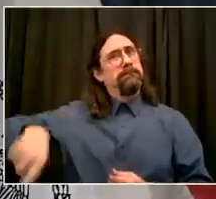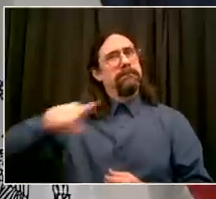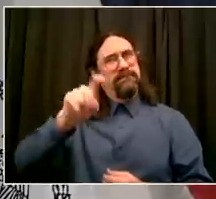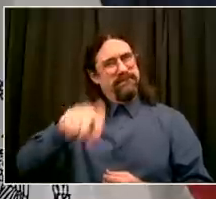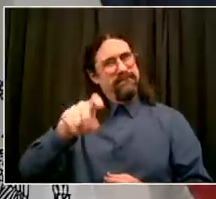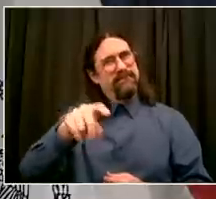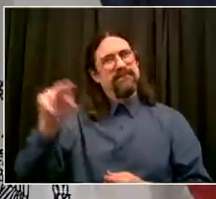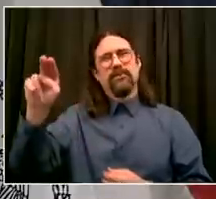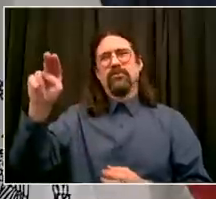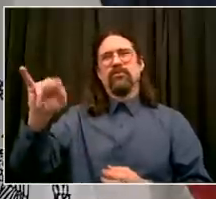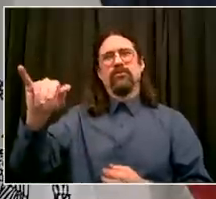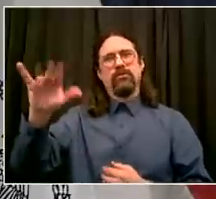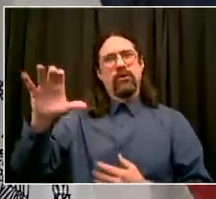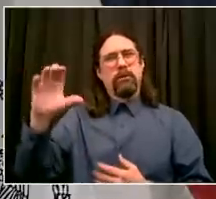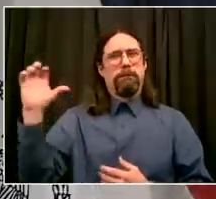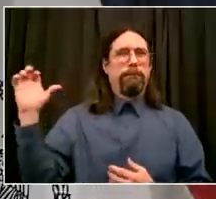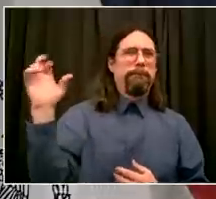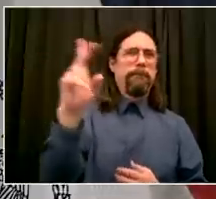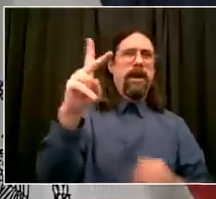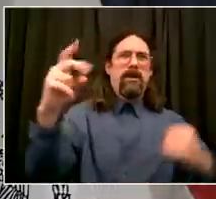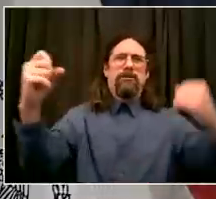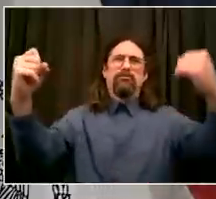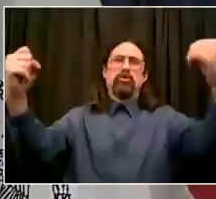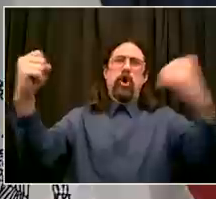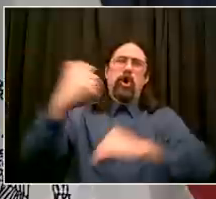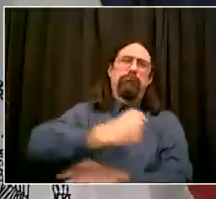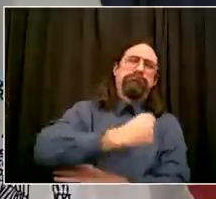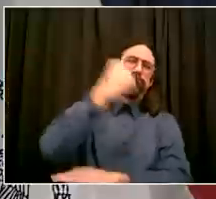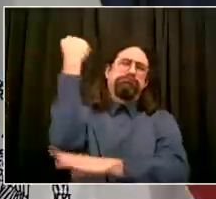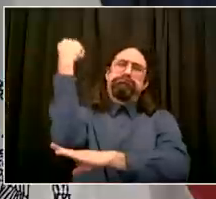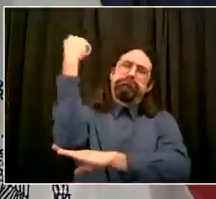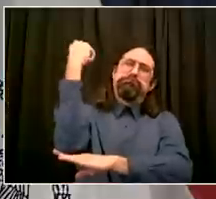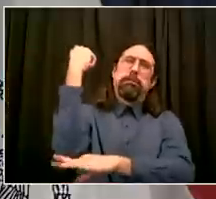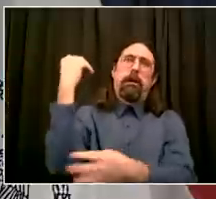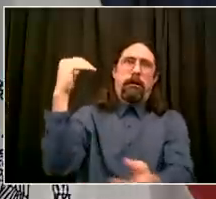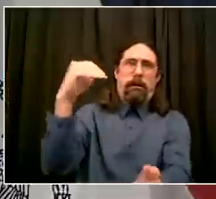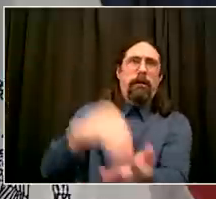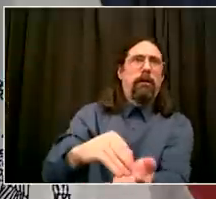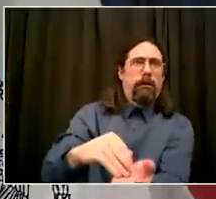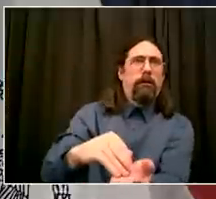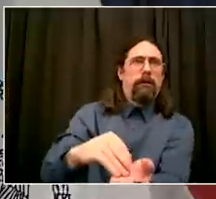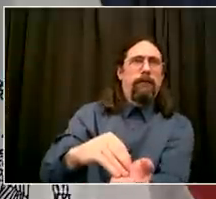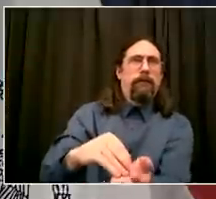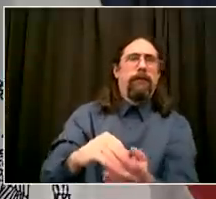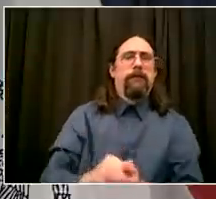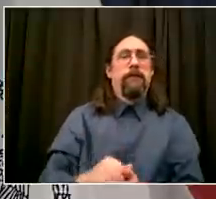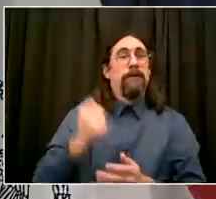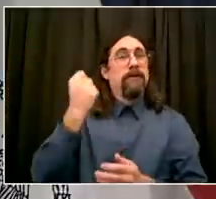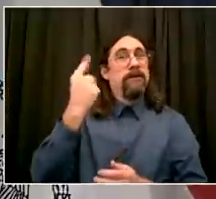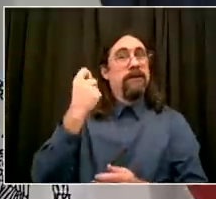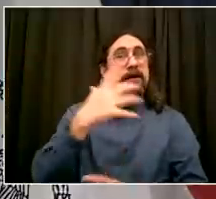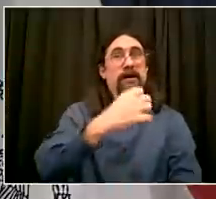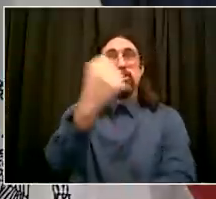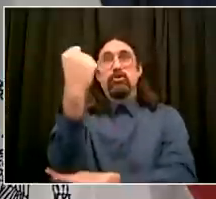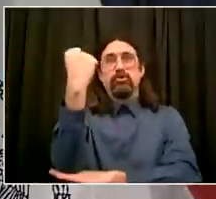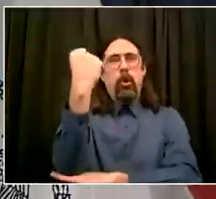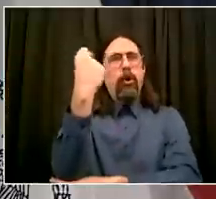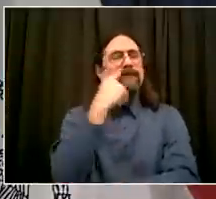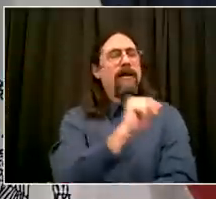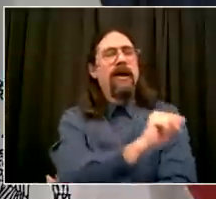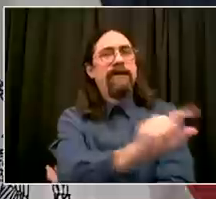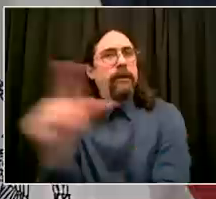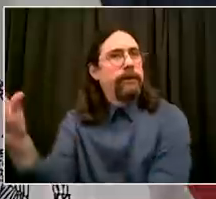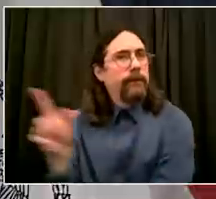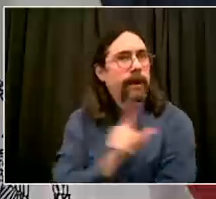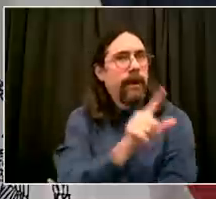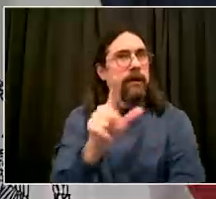has to come to life again. And we want attractions that will be there for people who come to visit, because we're going to get those tourists